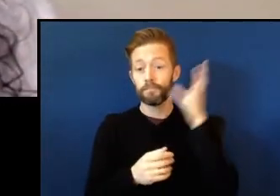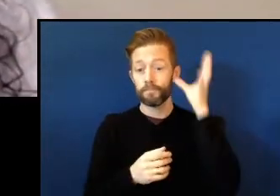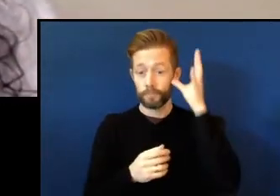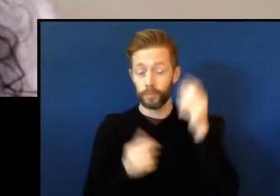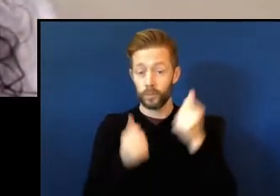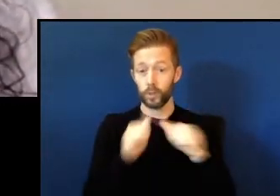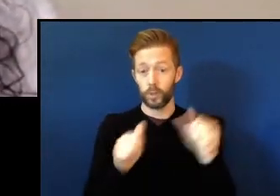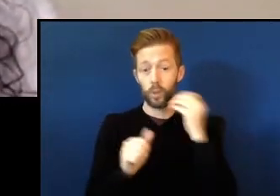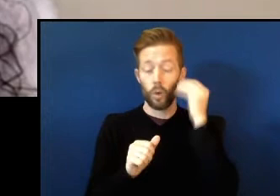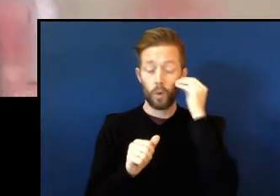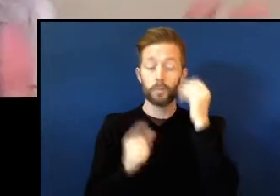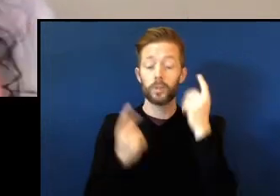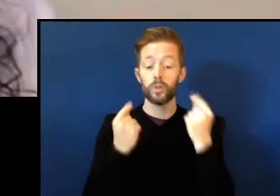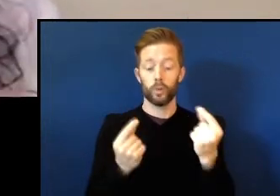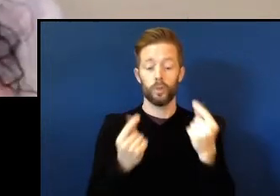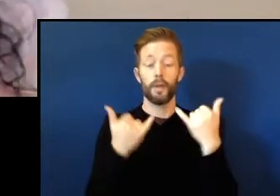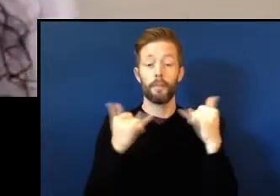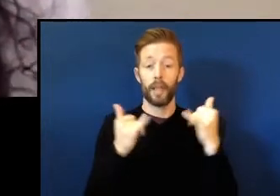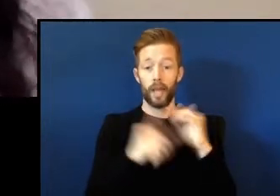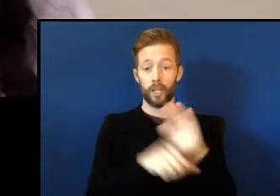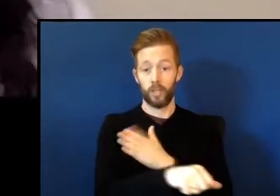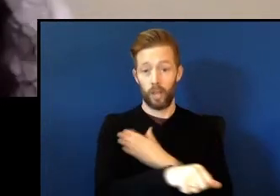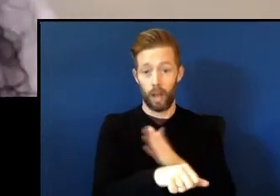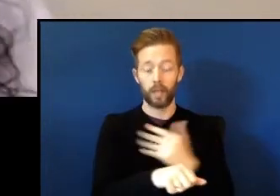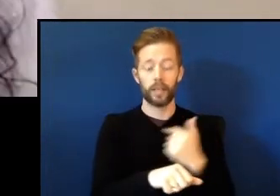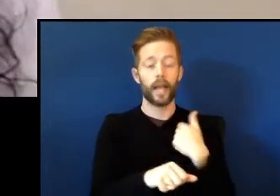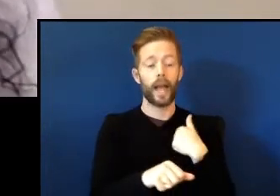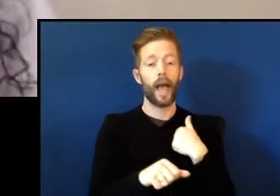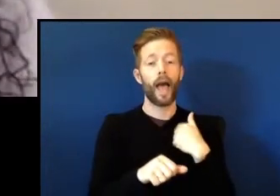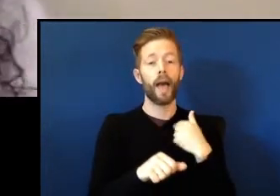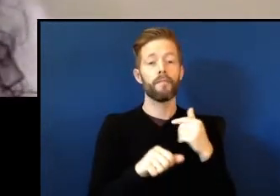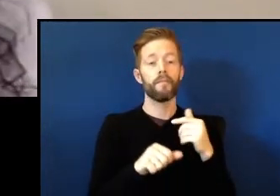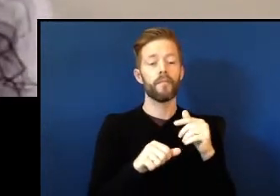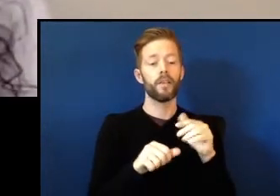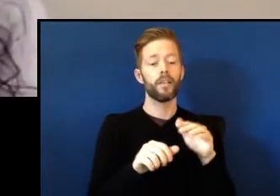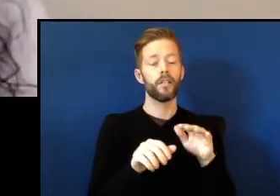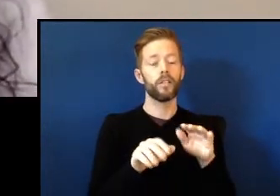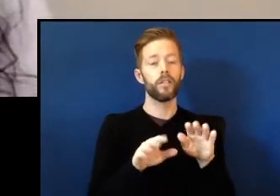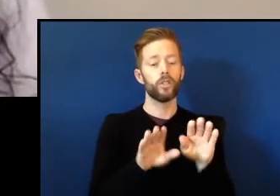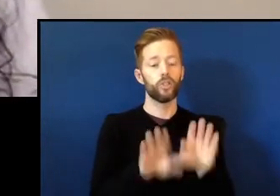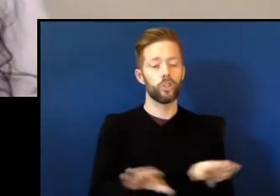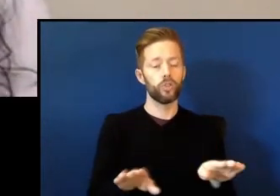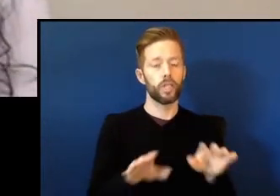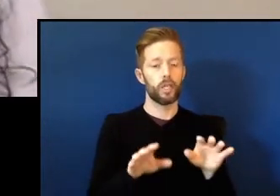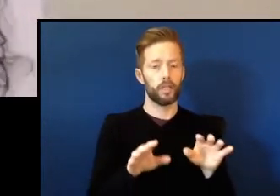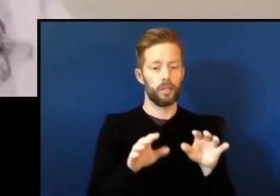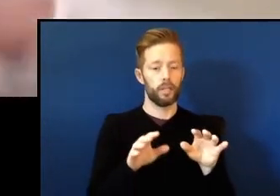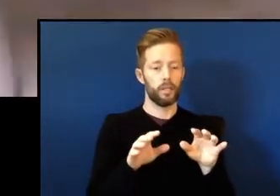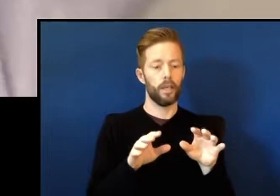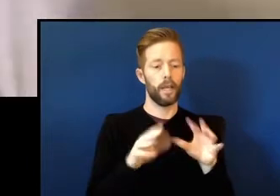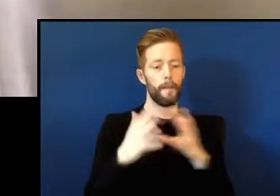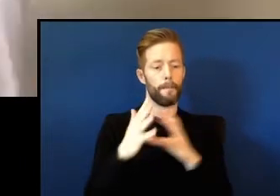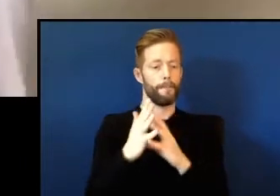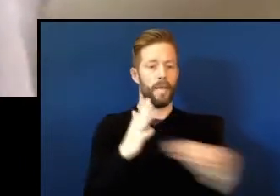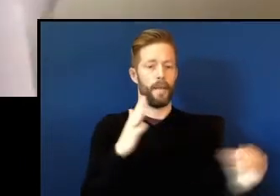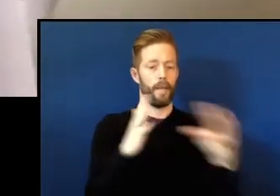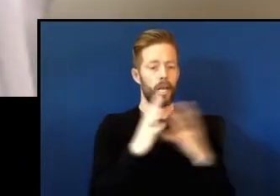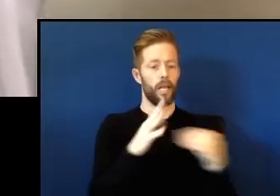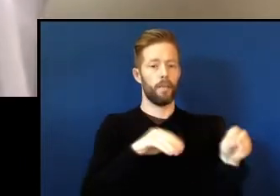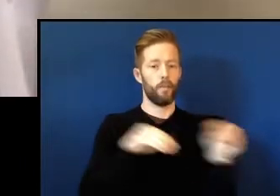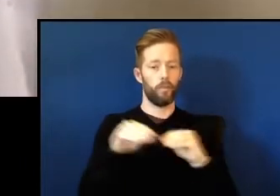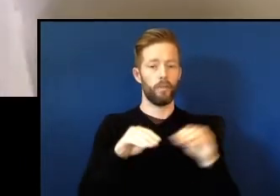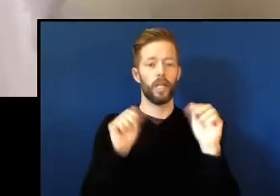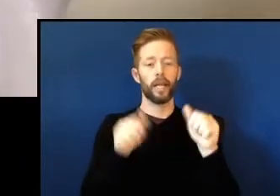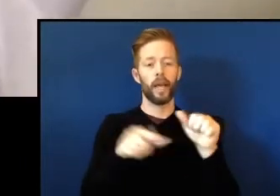to try and play a song, have their child mimic their movements. The parent can model by raising